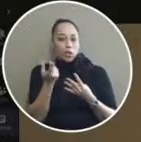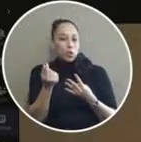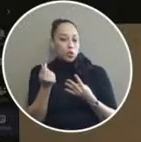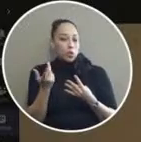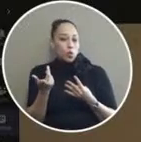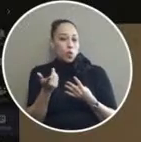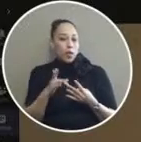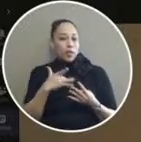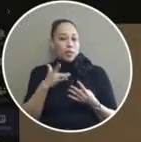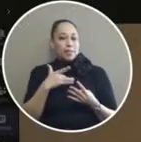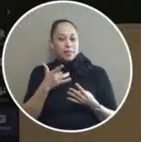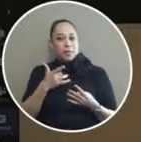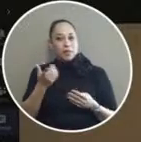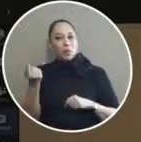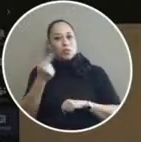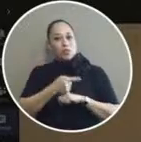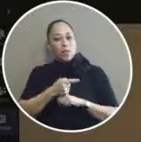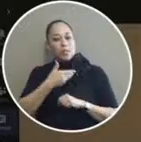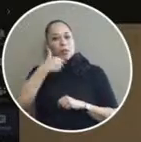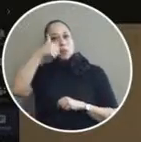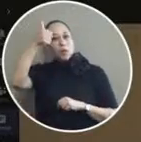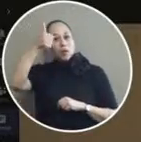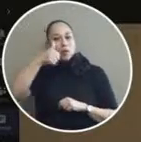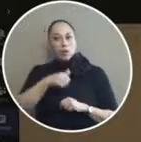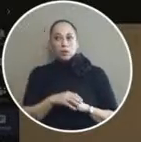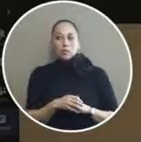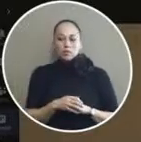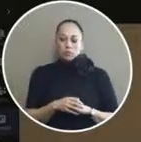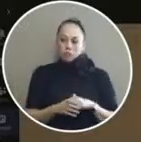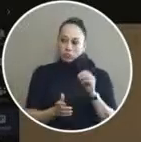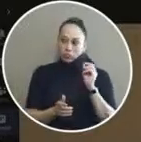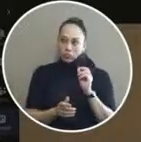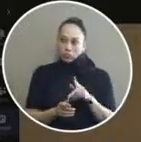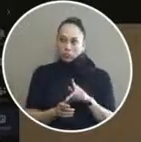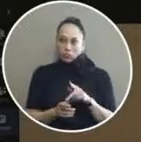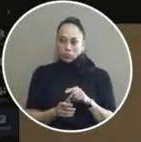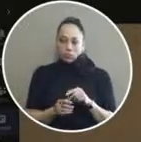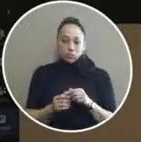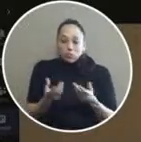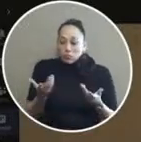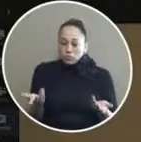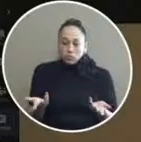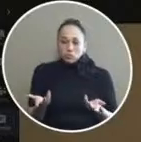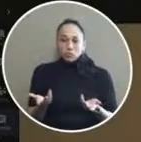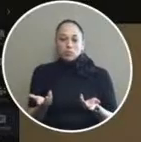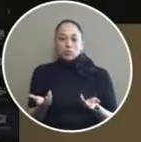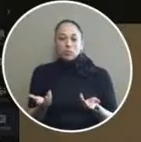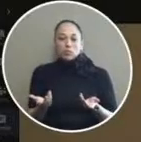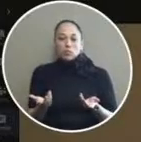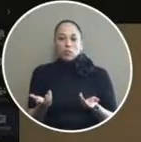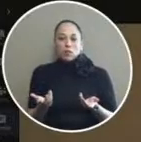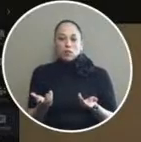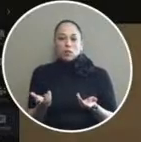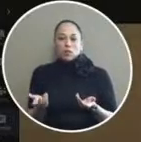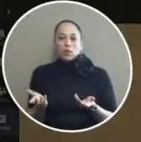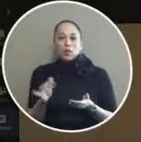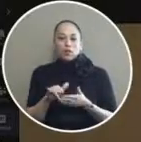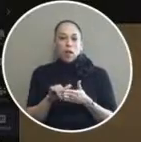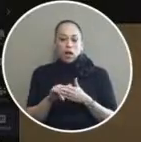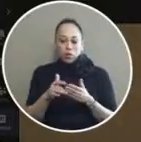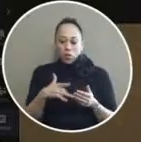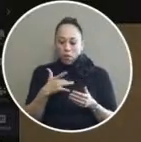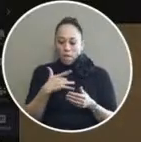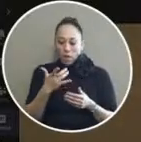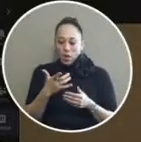the symptom-based approach. Okay. So basically, if they're 2 weeks without